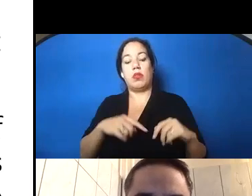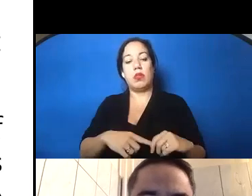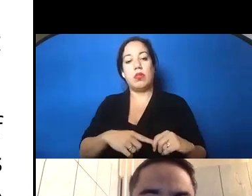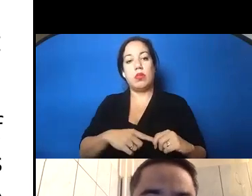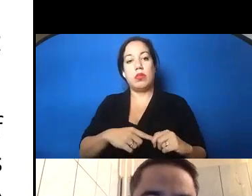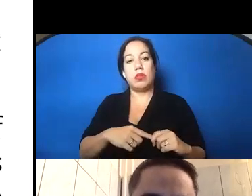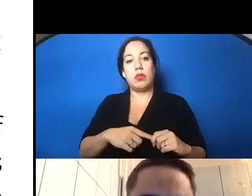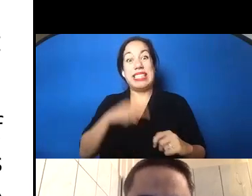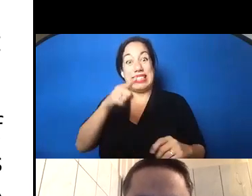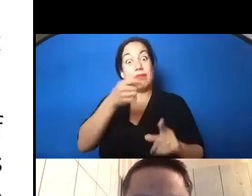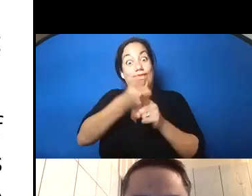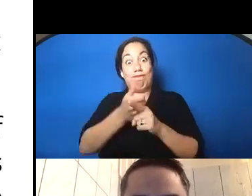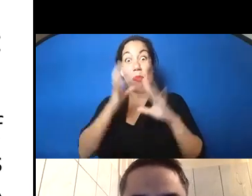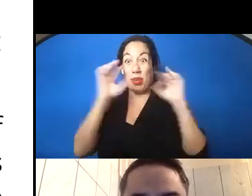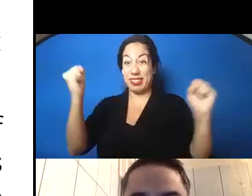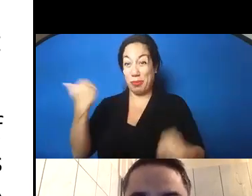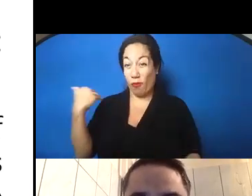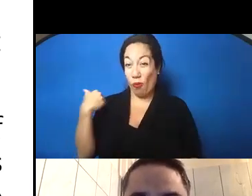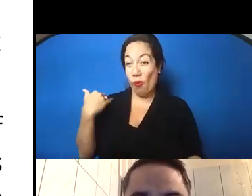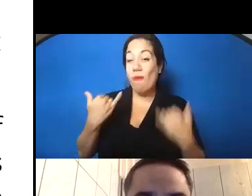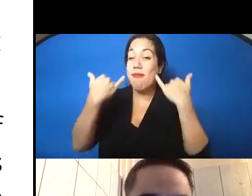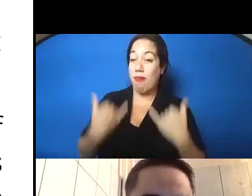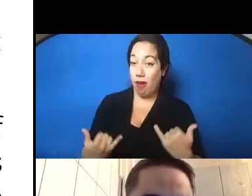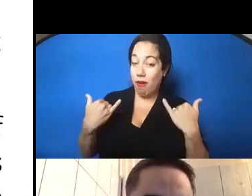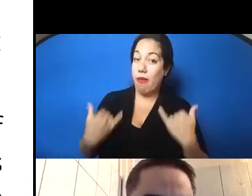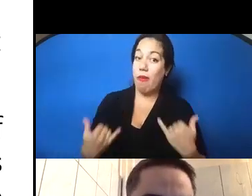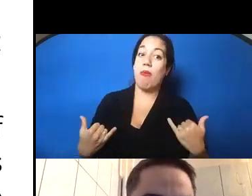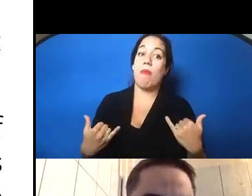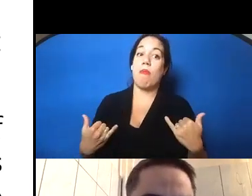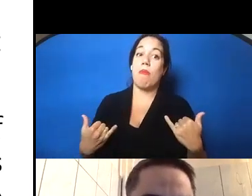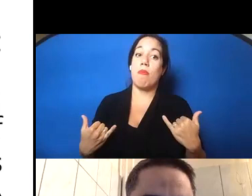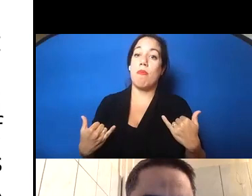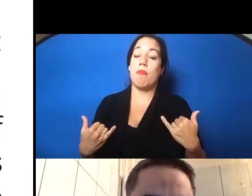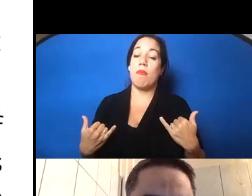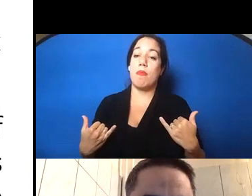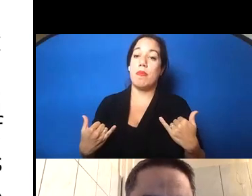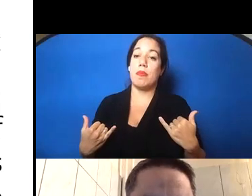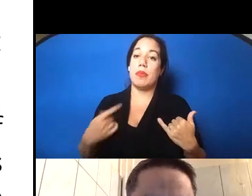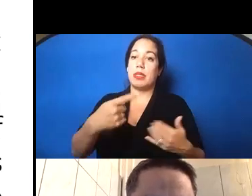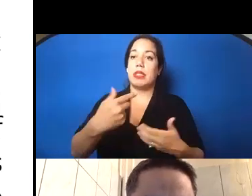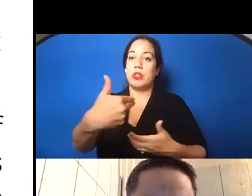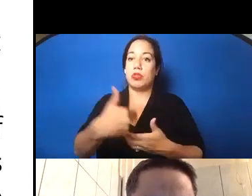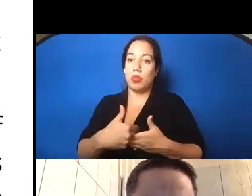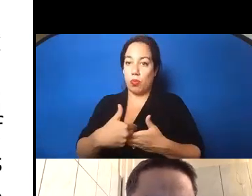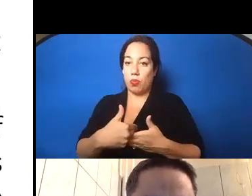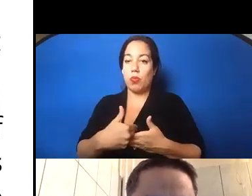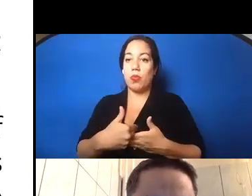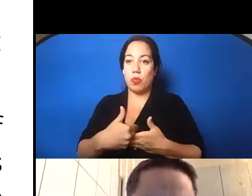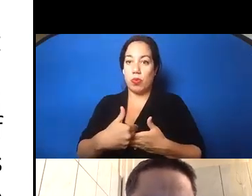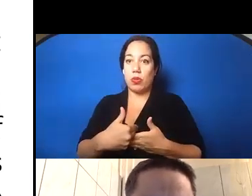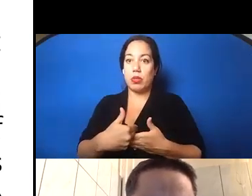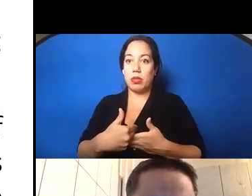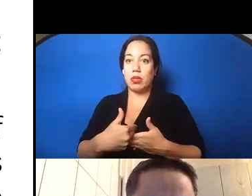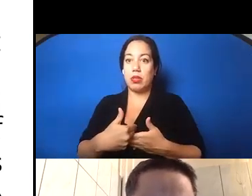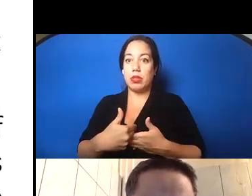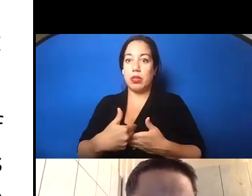actually president. Now he joined the chorus, and the pressure against the